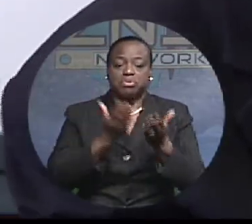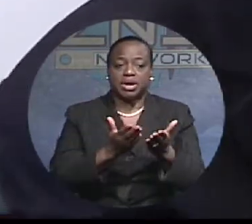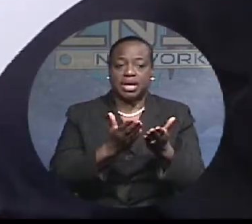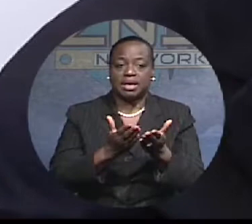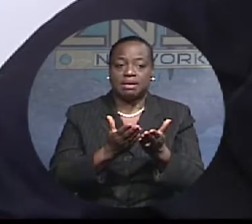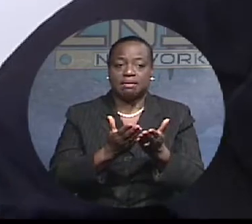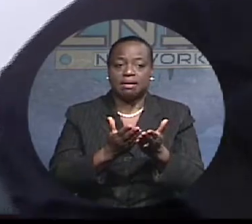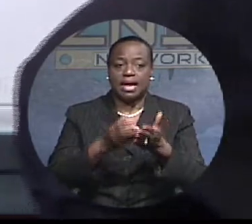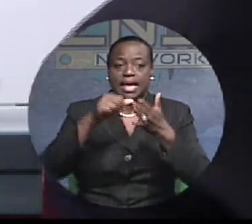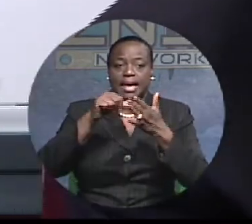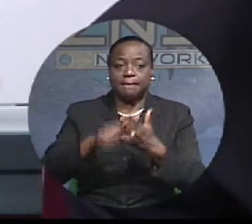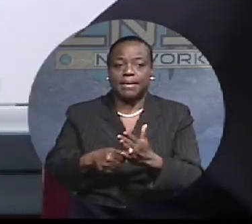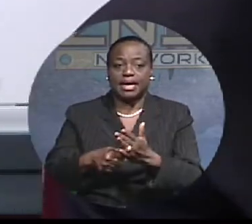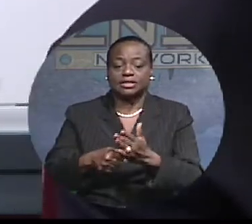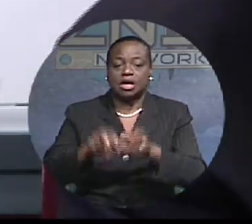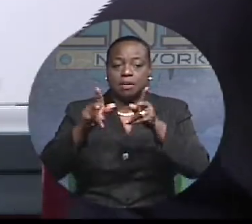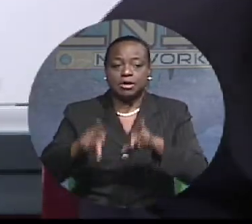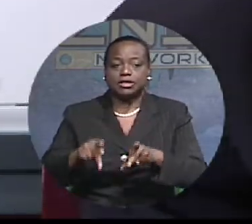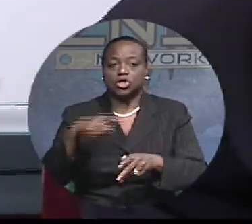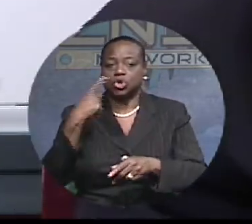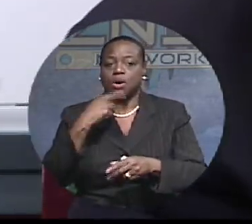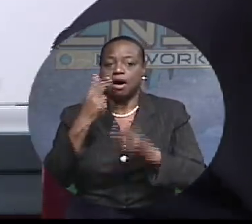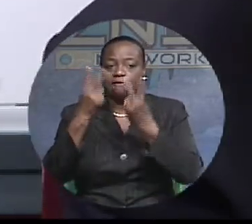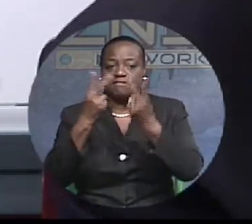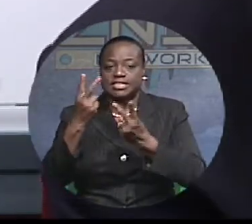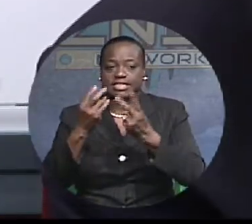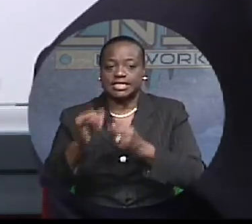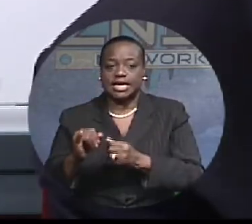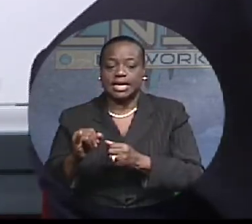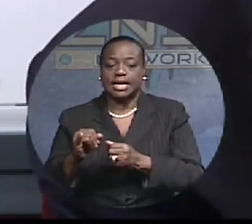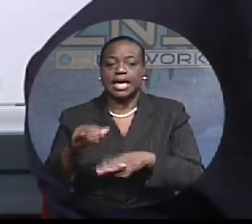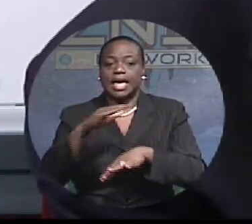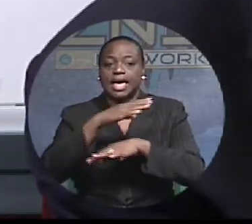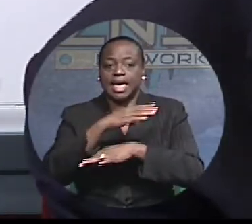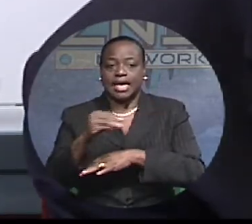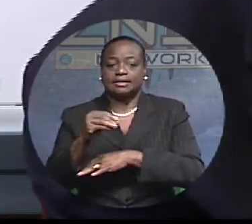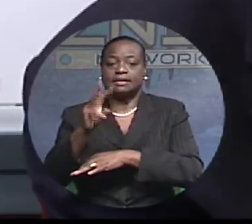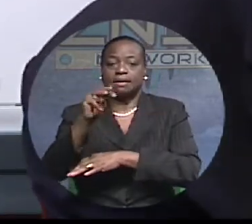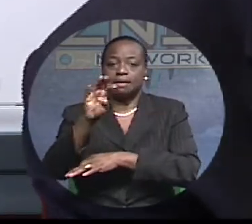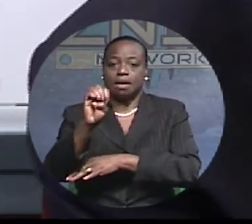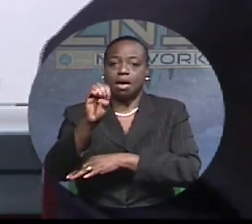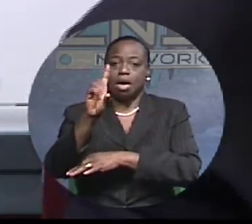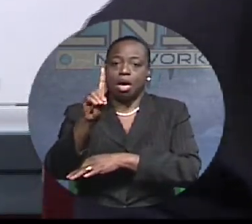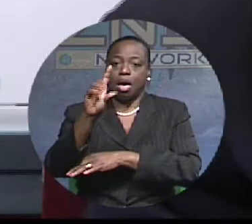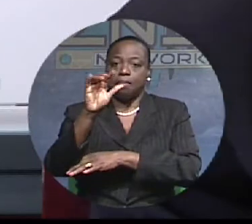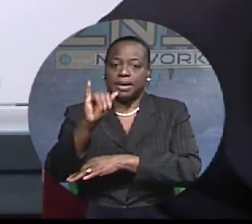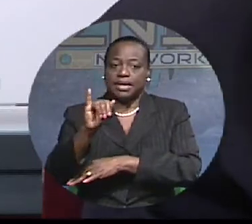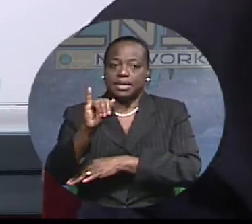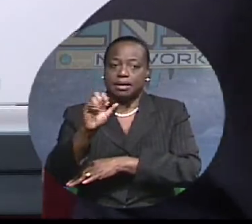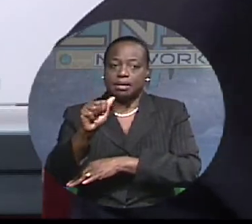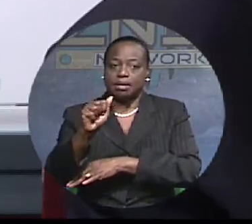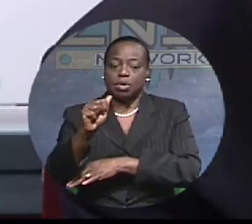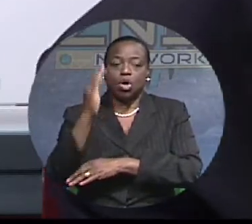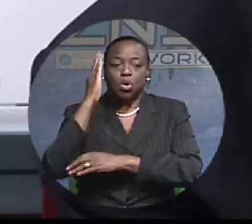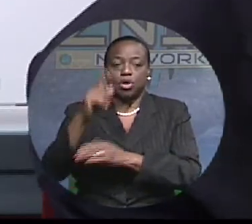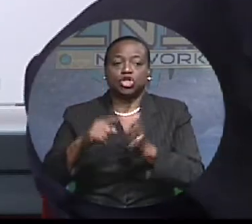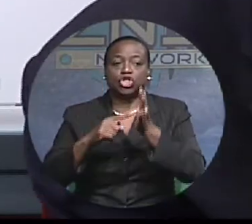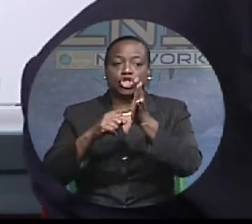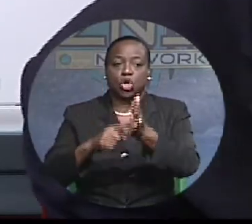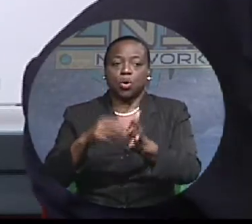immediate impact of persons who are visiting, but media will showcase the Bahamas, and the Secretary General's